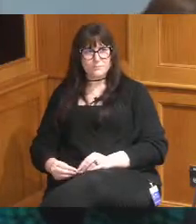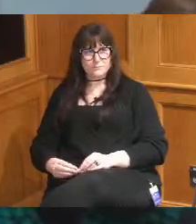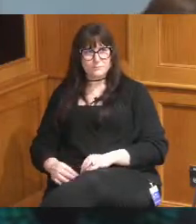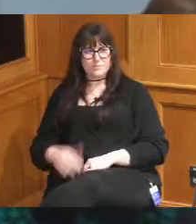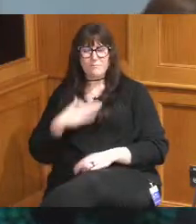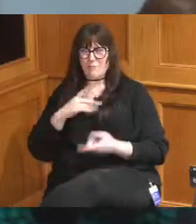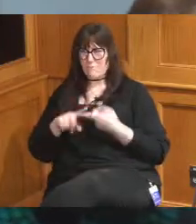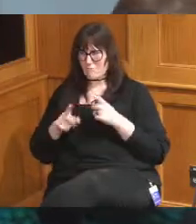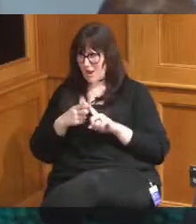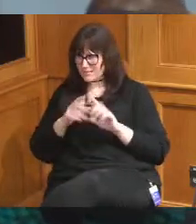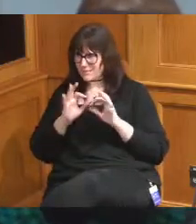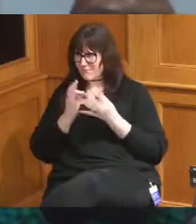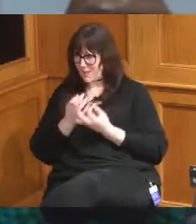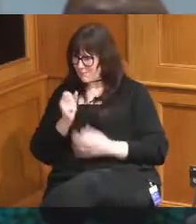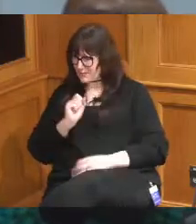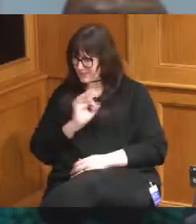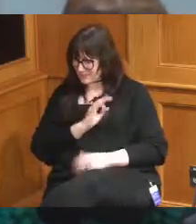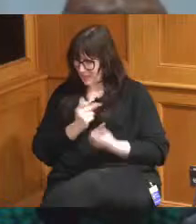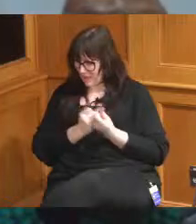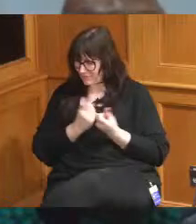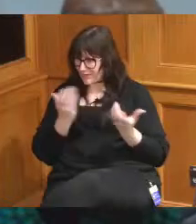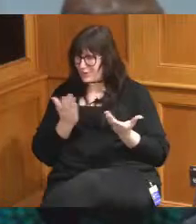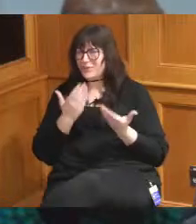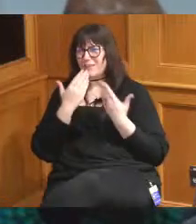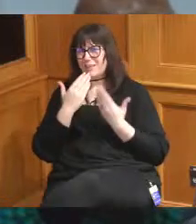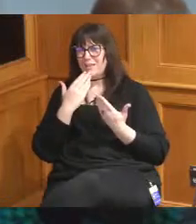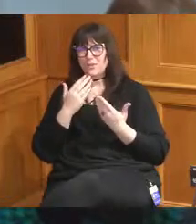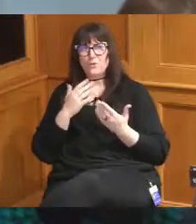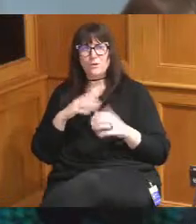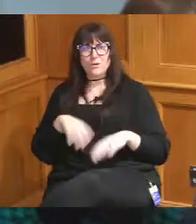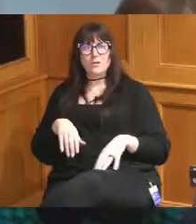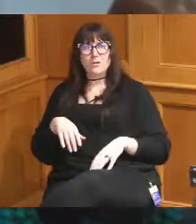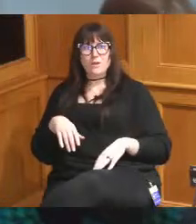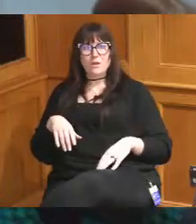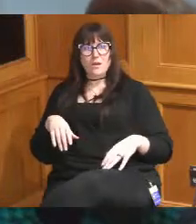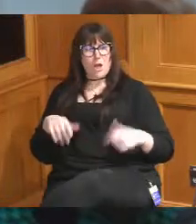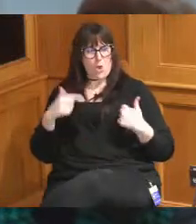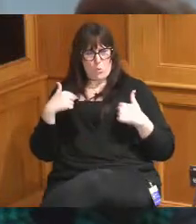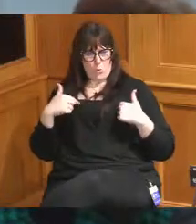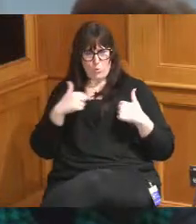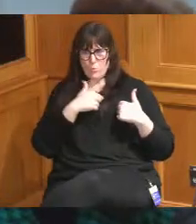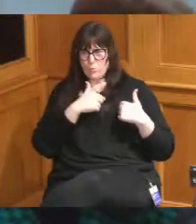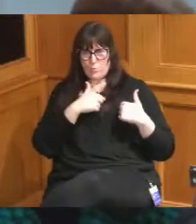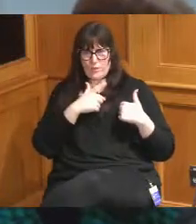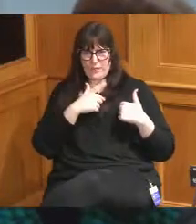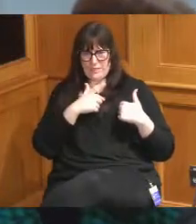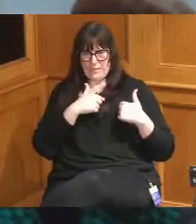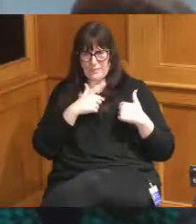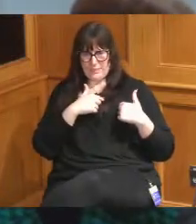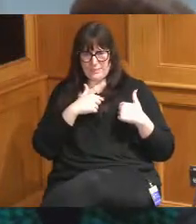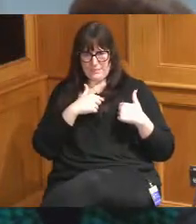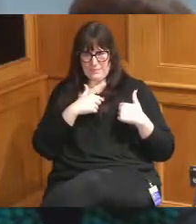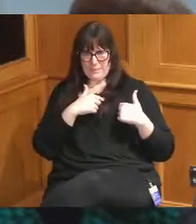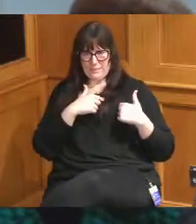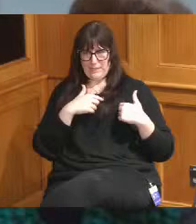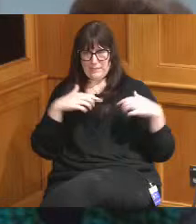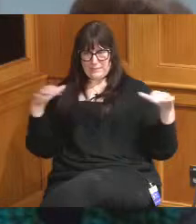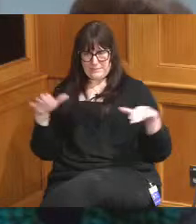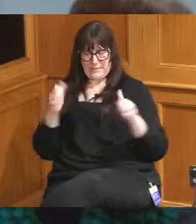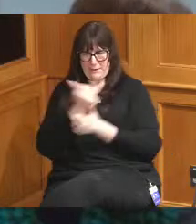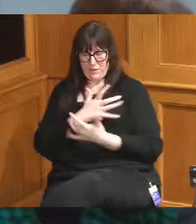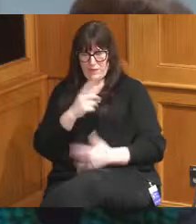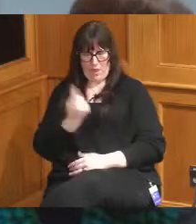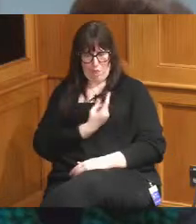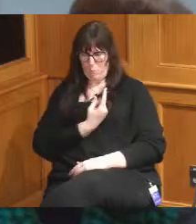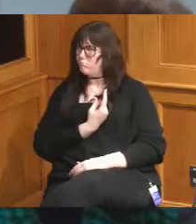friends, family, and staff members that are here. None of us who are honored accomplished any of these things alone, and so I just want to recognize them